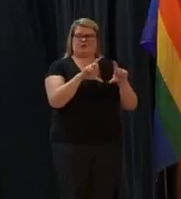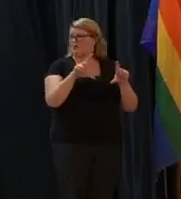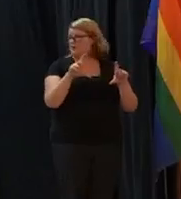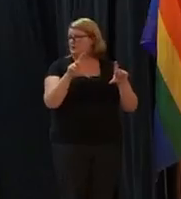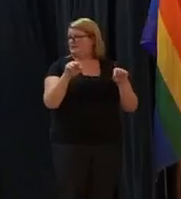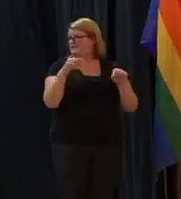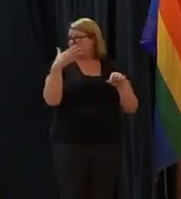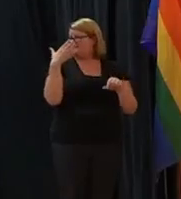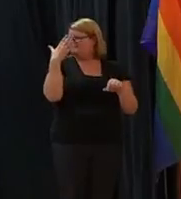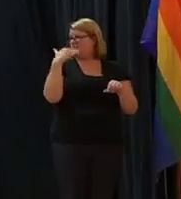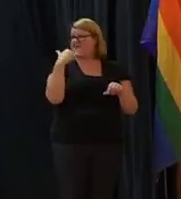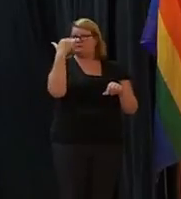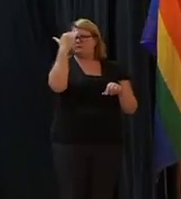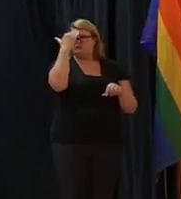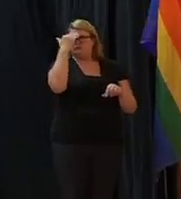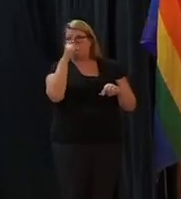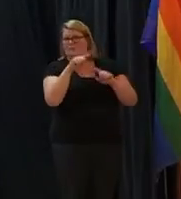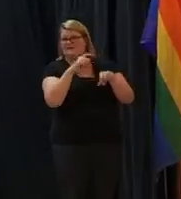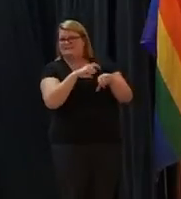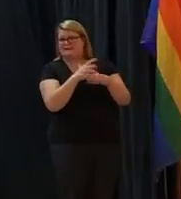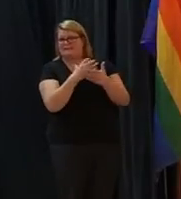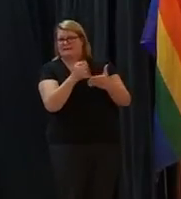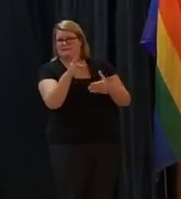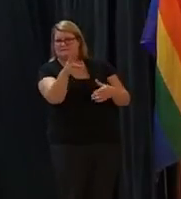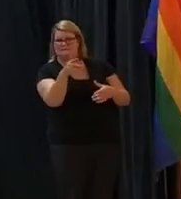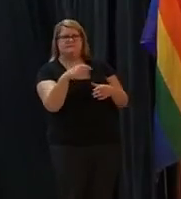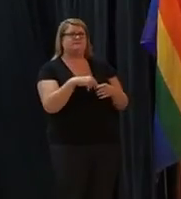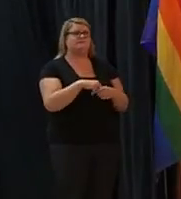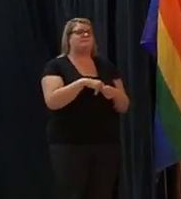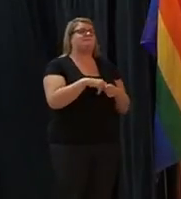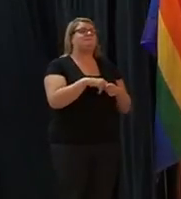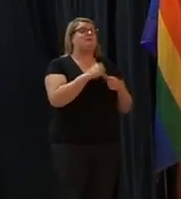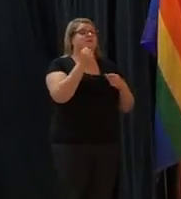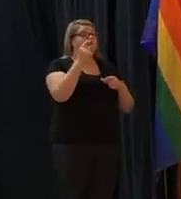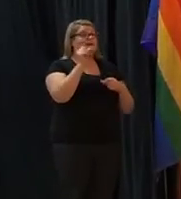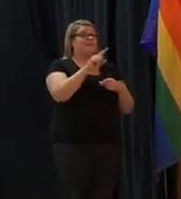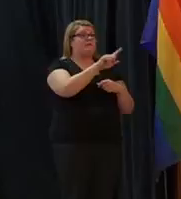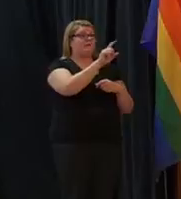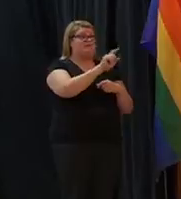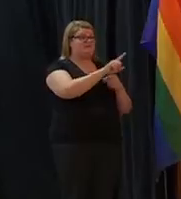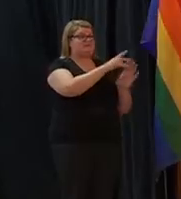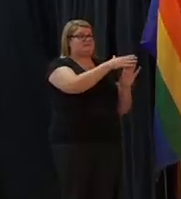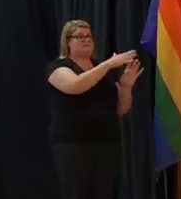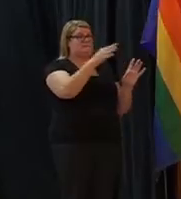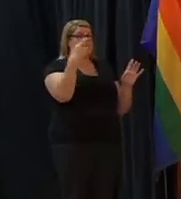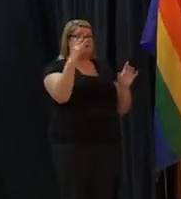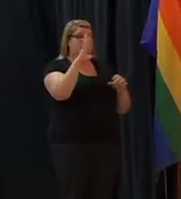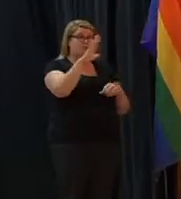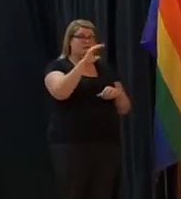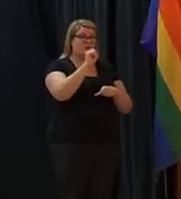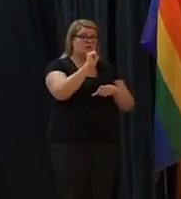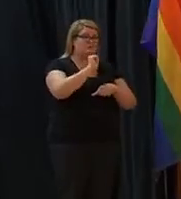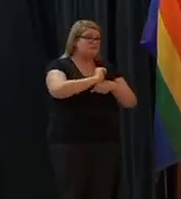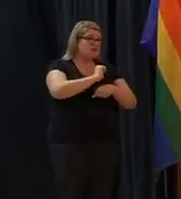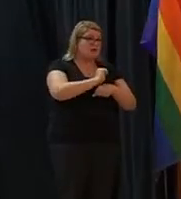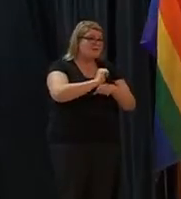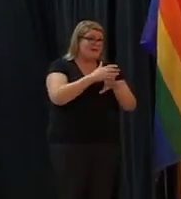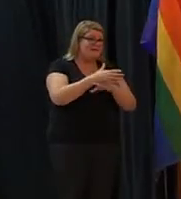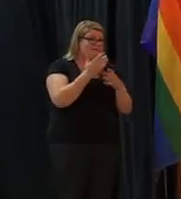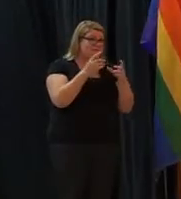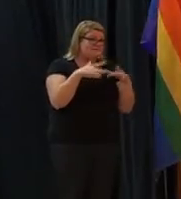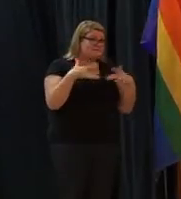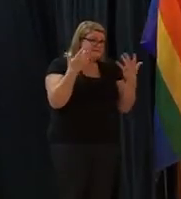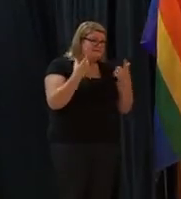front to help them know when it's time. As we go through those questions, realize that at the end of this, your job here today is to be citizen